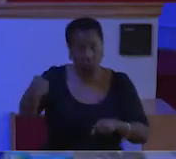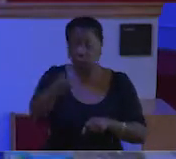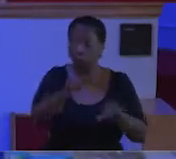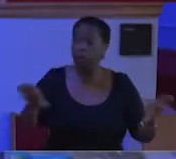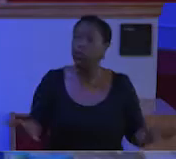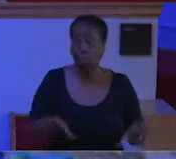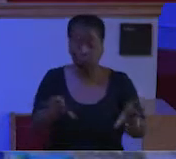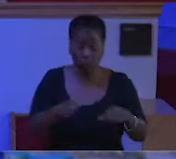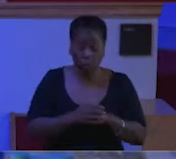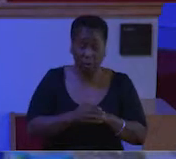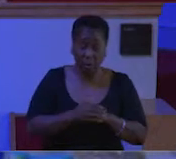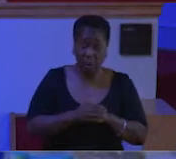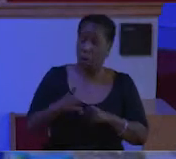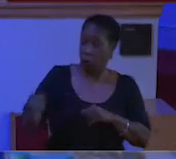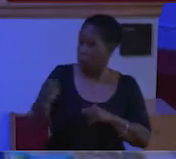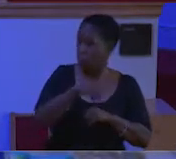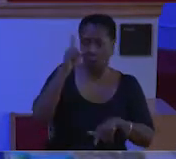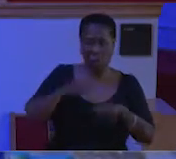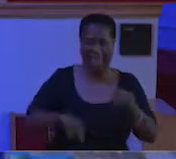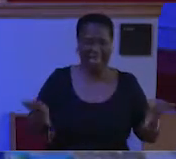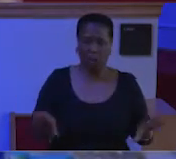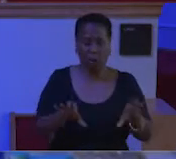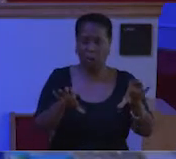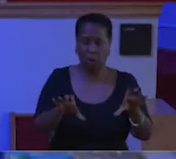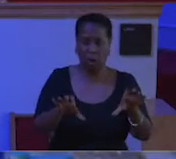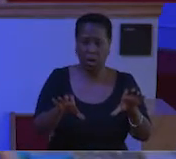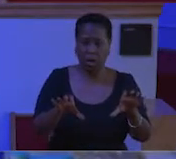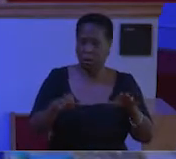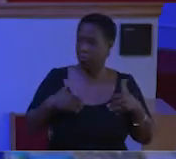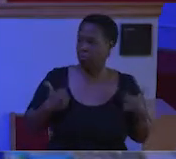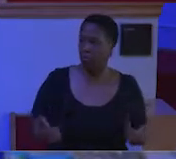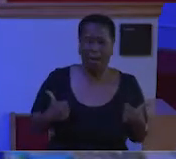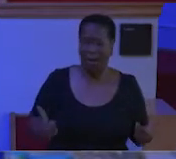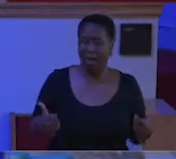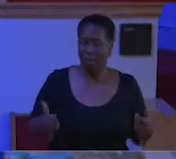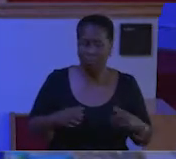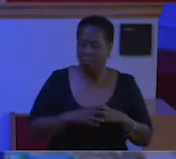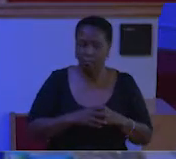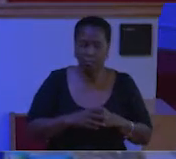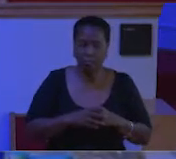do, you can't do it where you presently are.